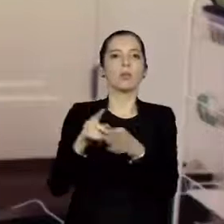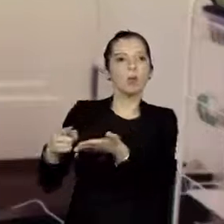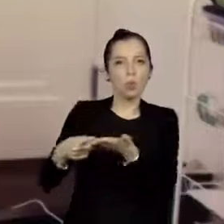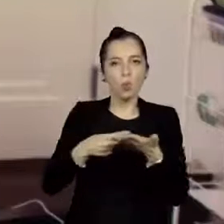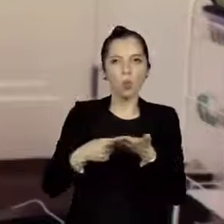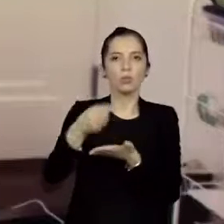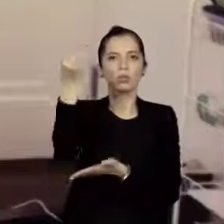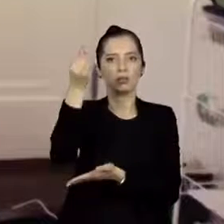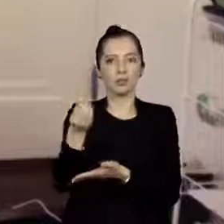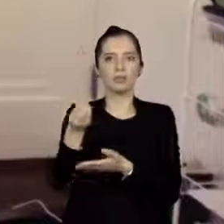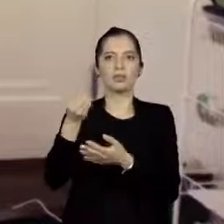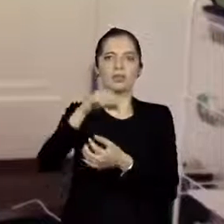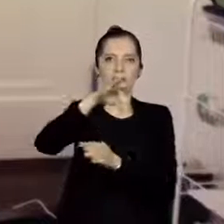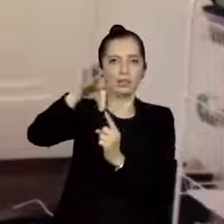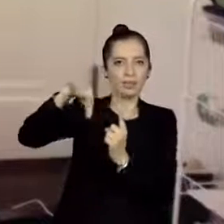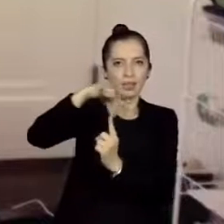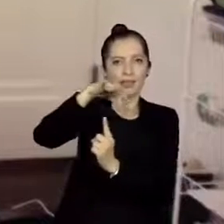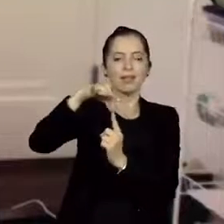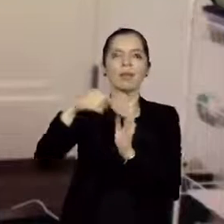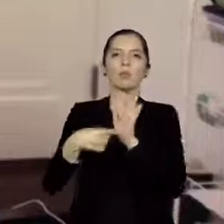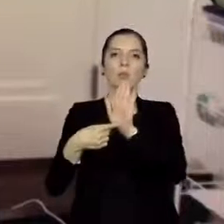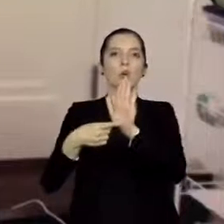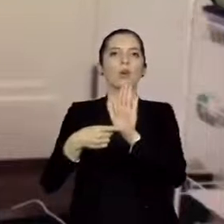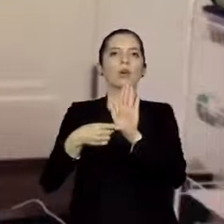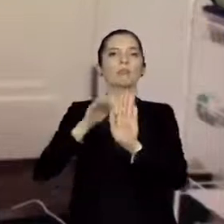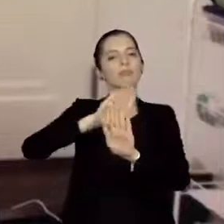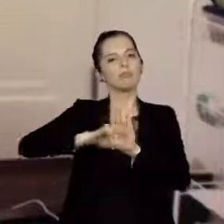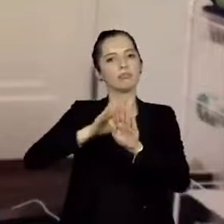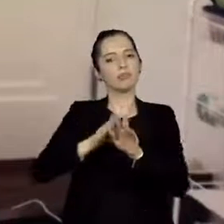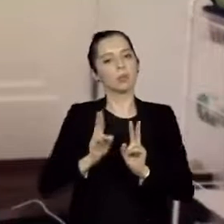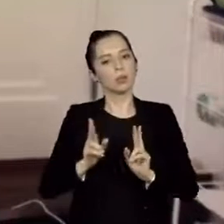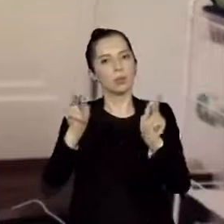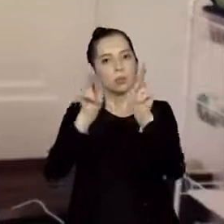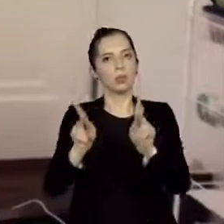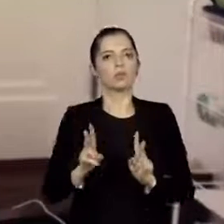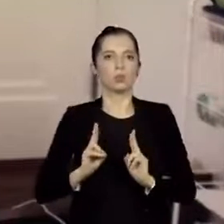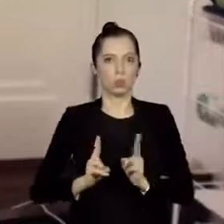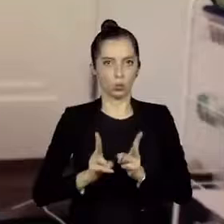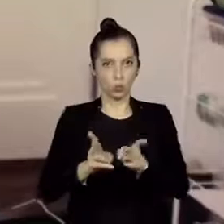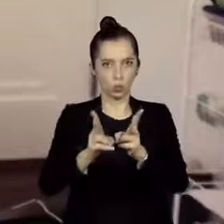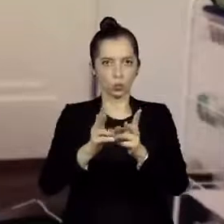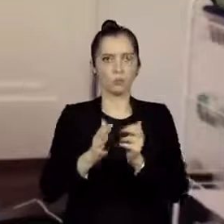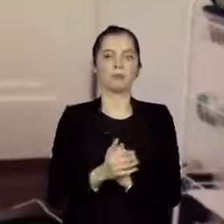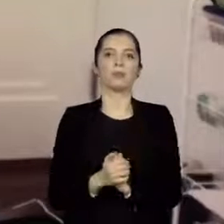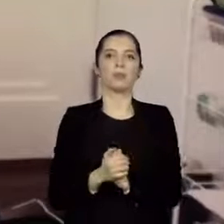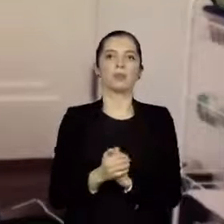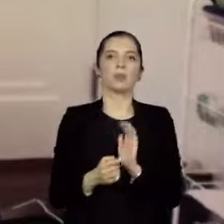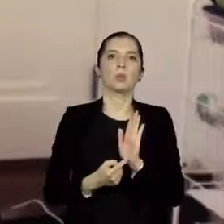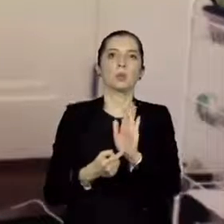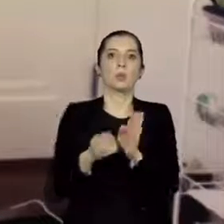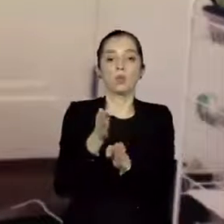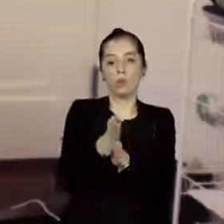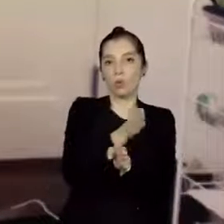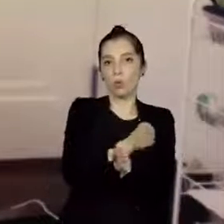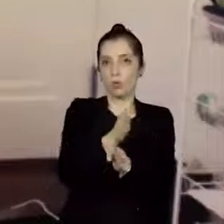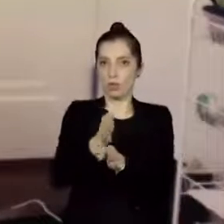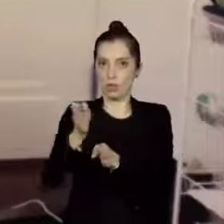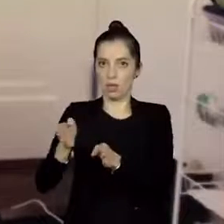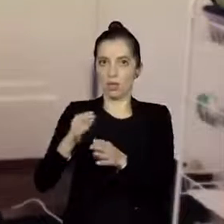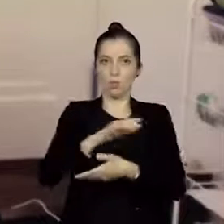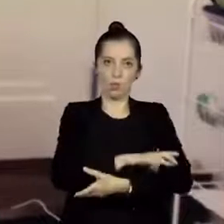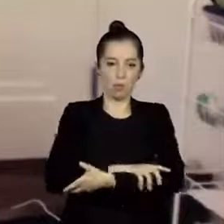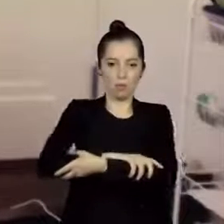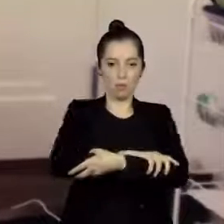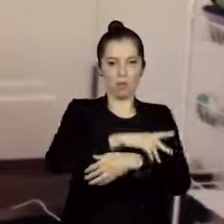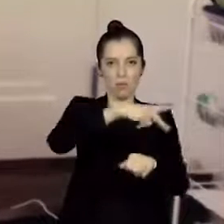Friday Agreement, one of the reasons it succeeded in maintaining peace was that in general, the borders between the